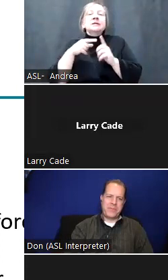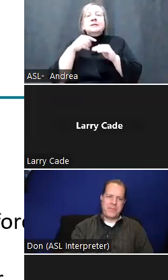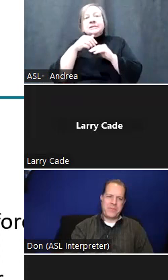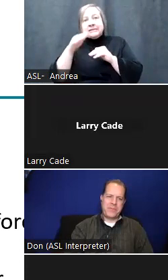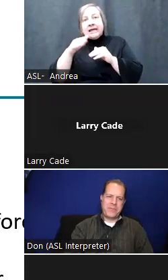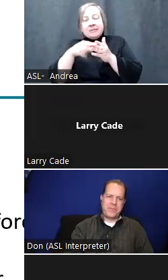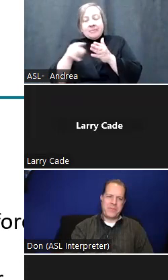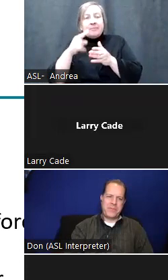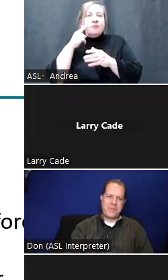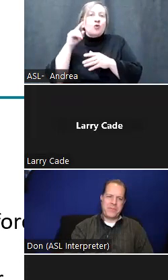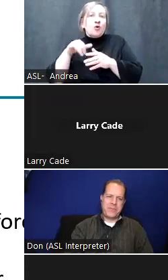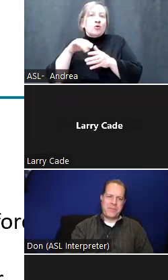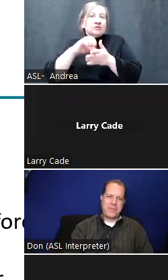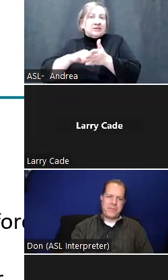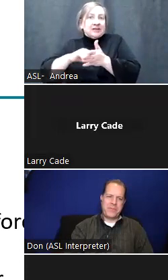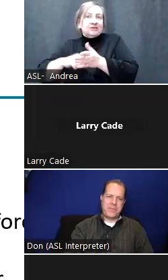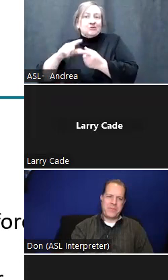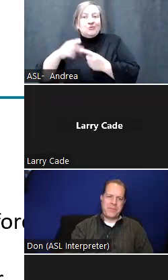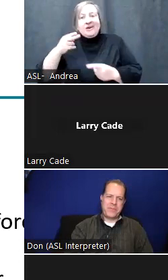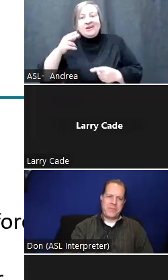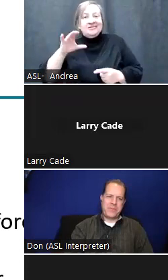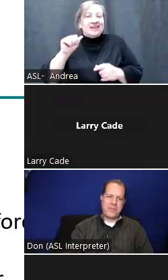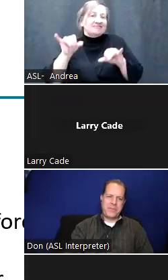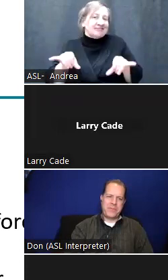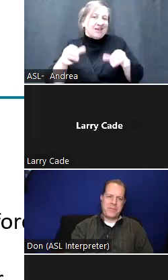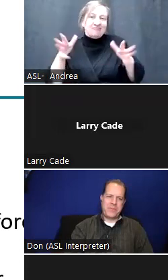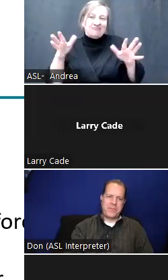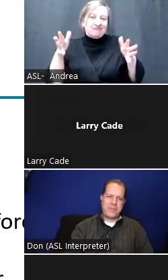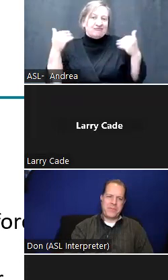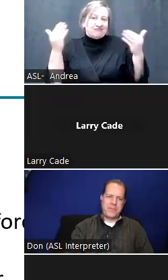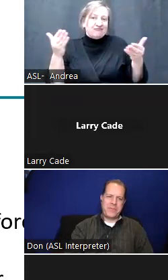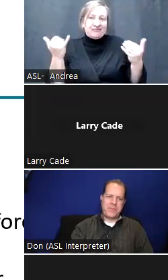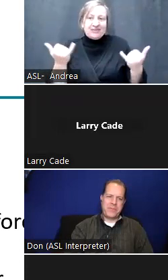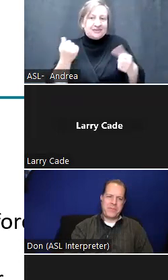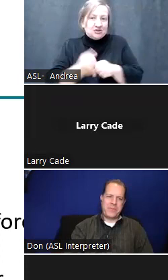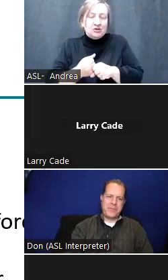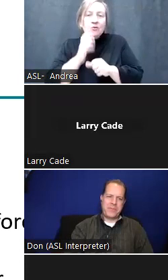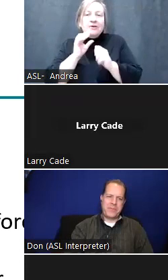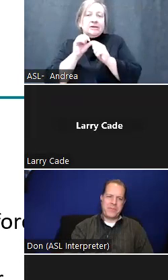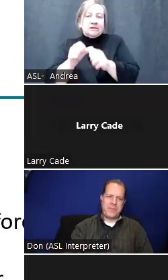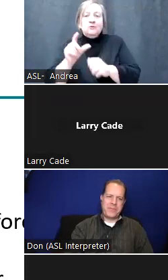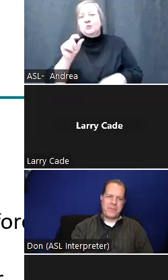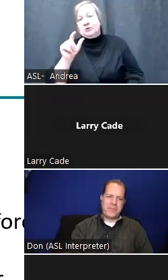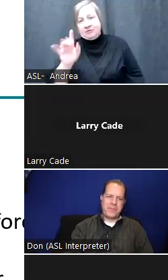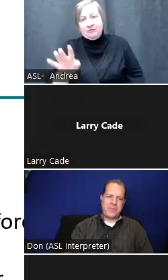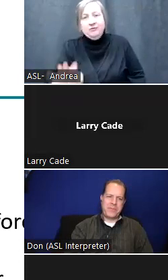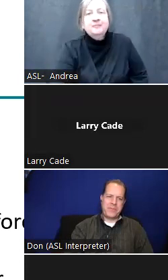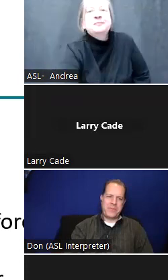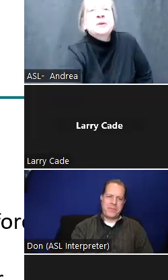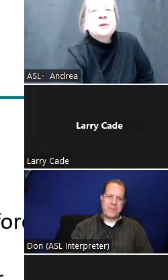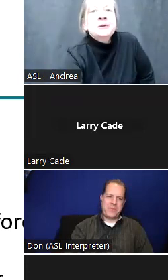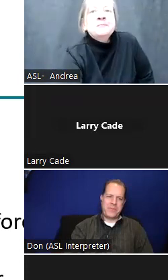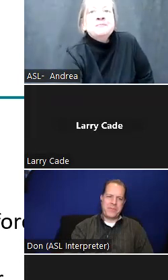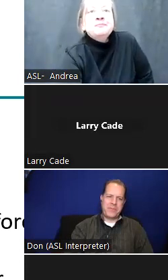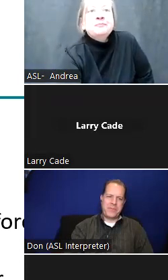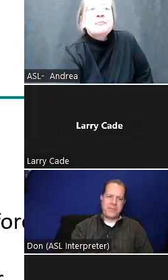payroll deductions to HCA. So again, all the same stuff that you're doing currently this year will continue in 2024. Again,